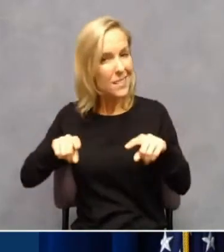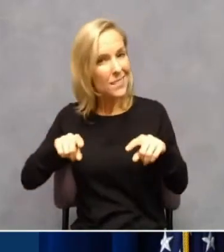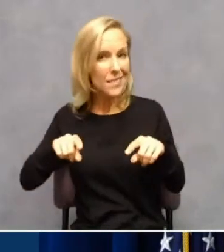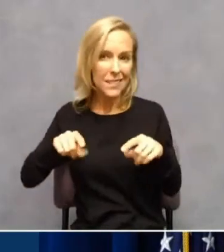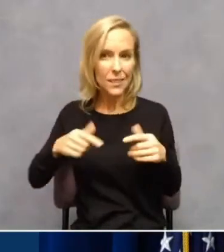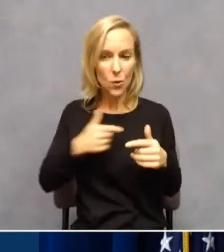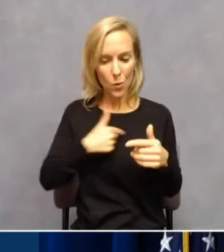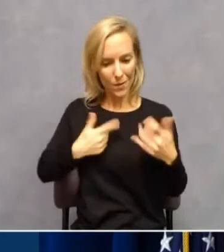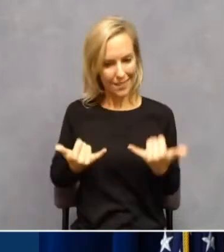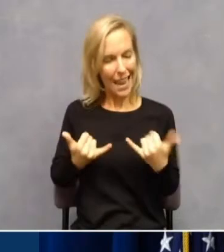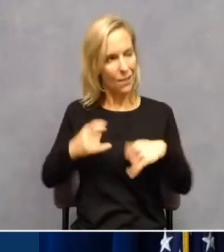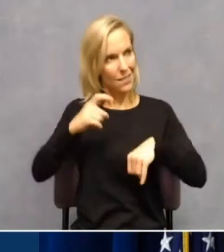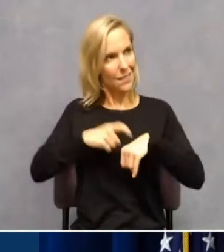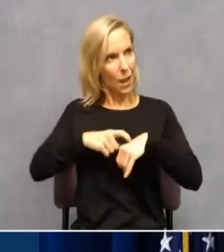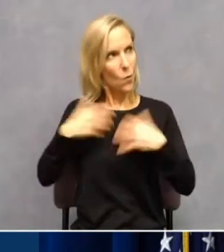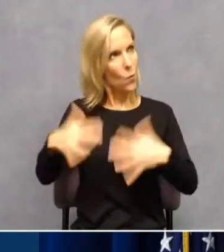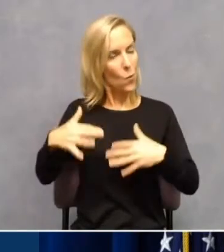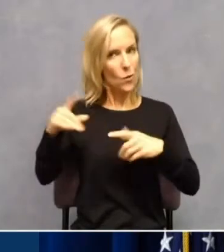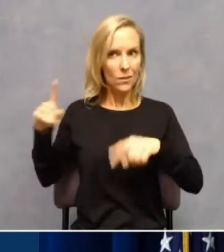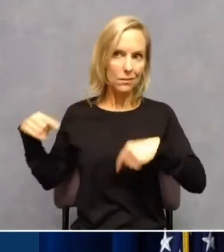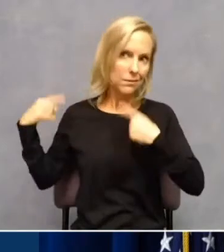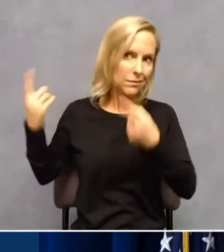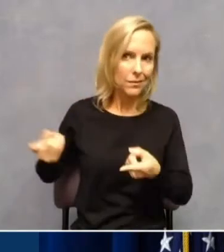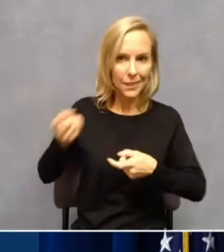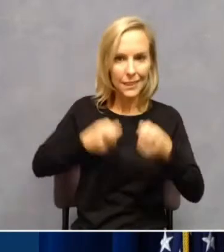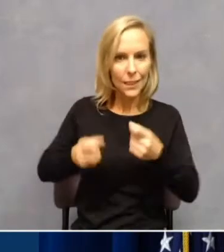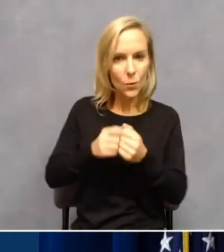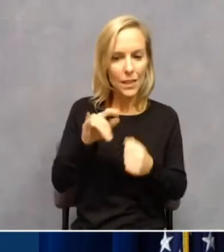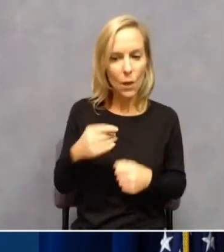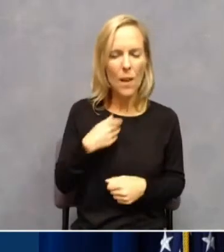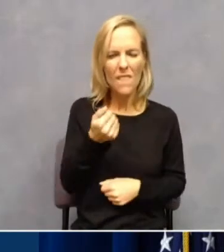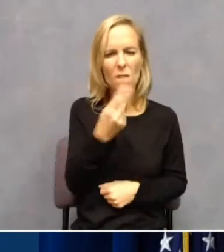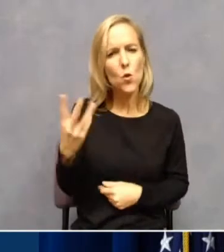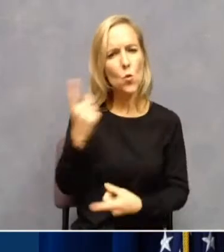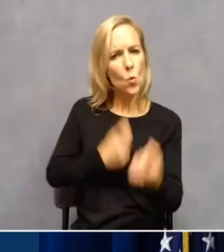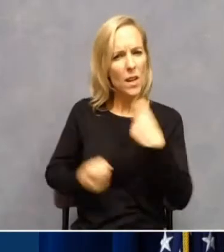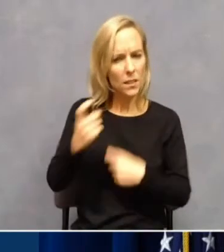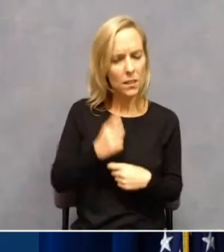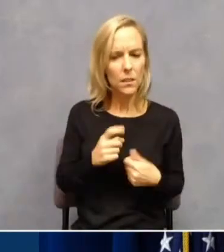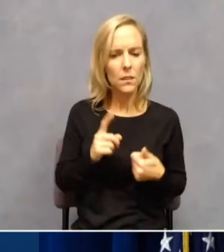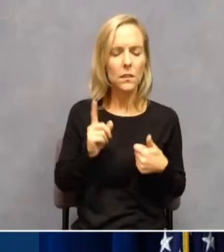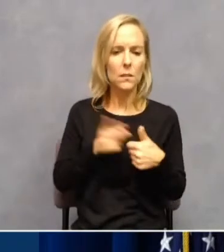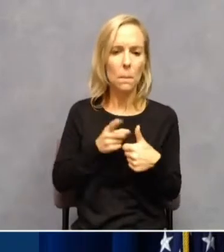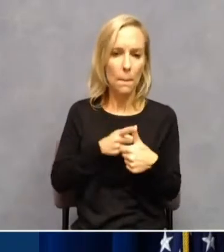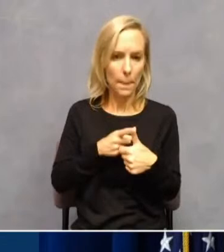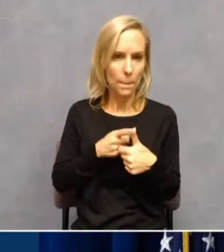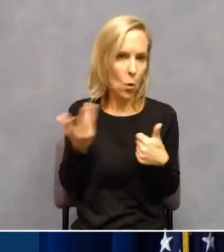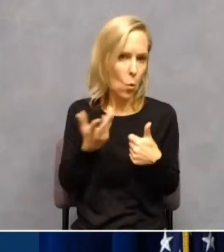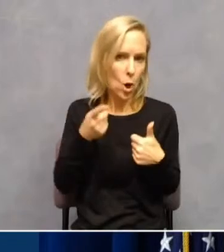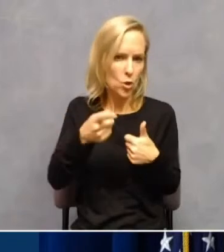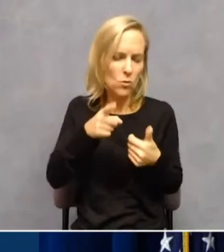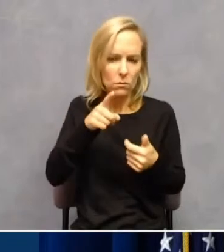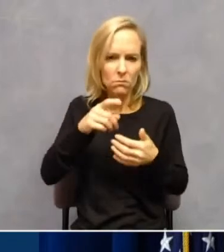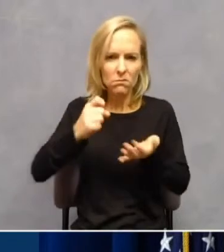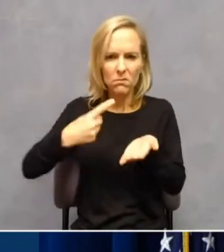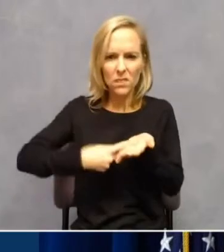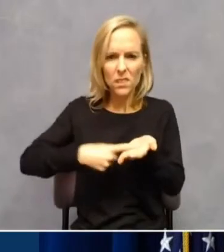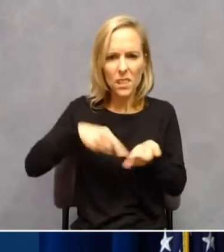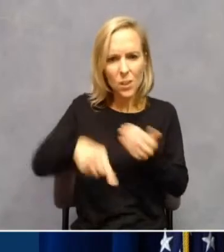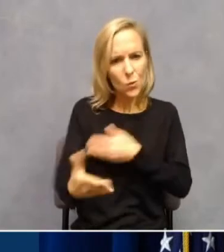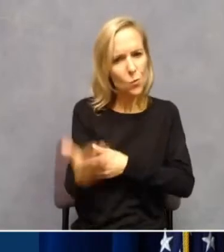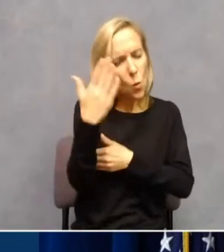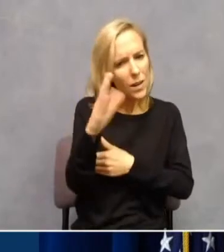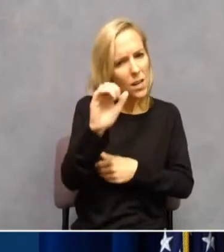with. All right, only a couple of questions today. One is, what did you discuss on this morning's call with